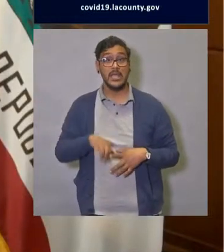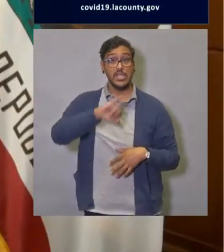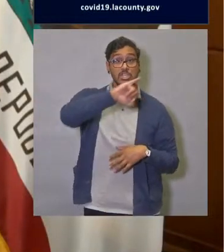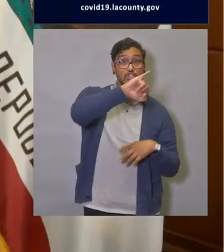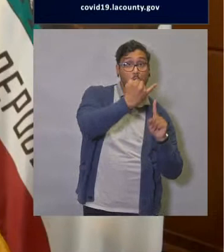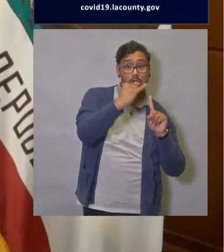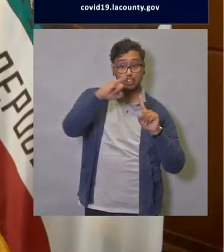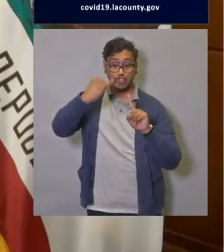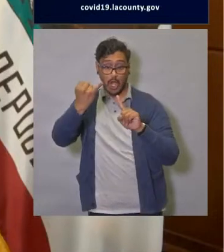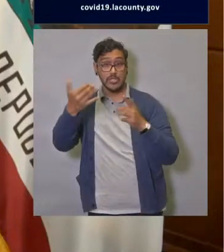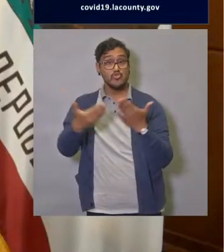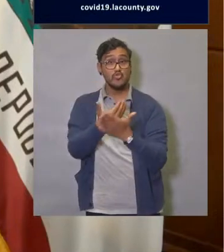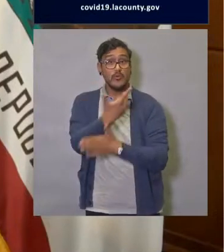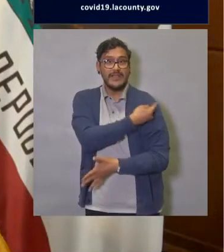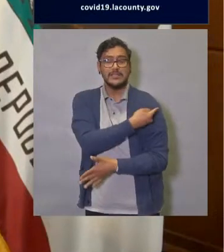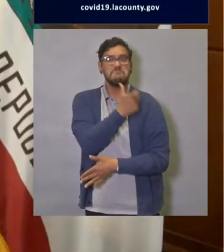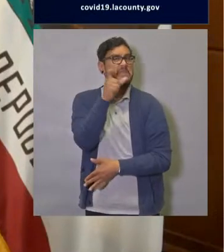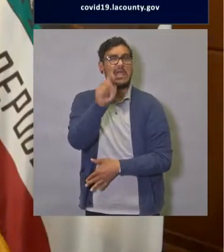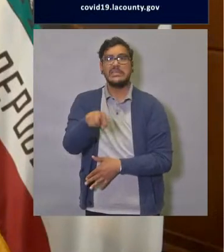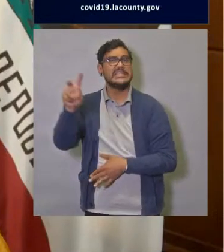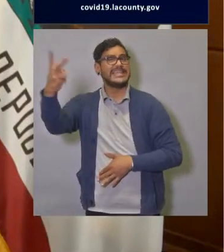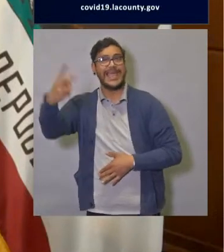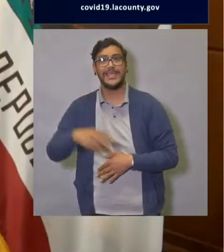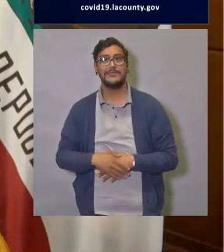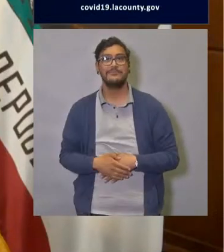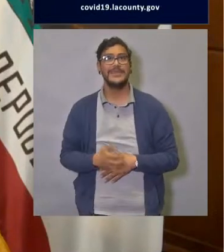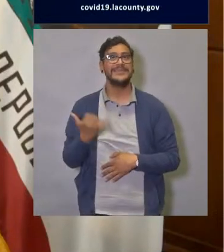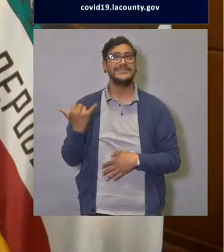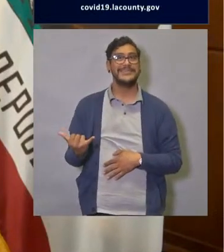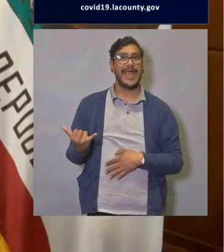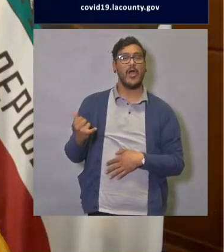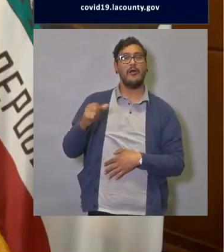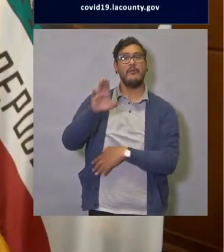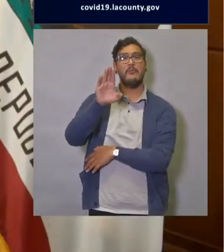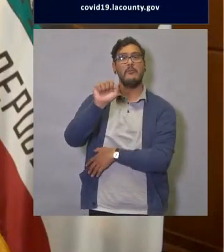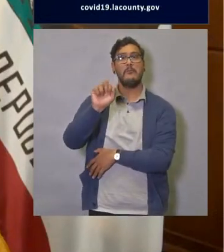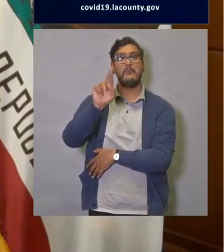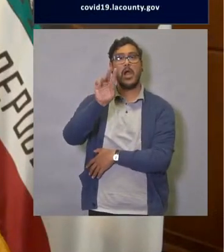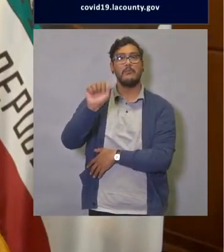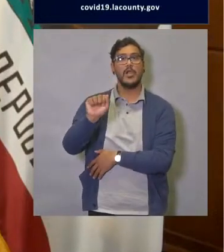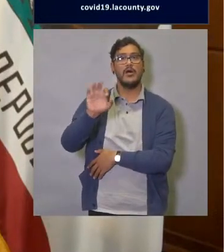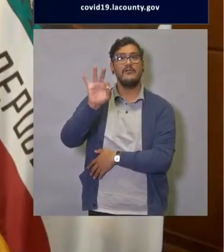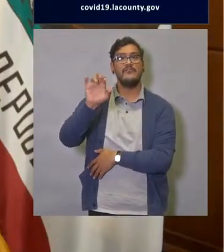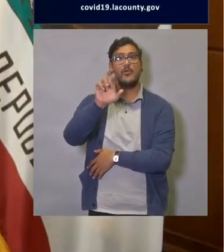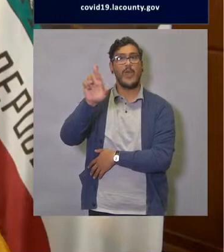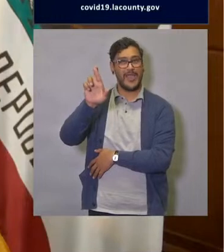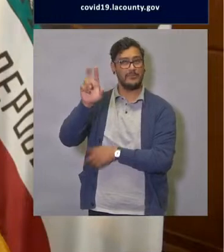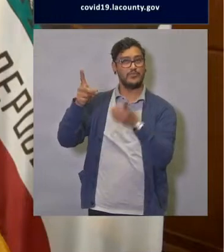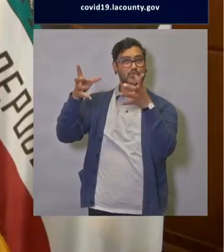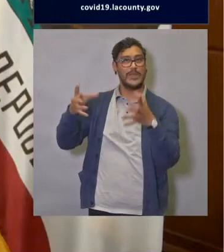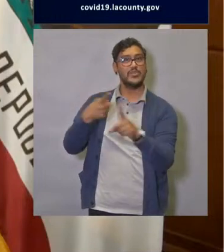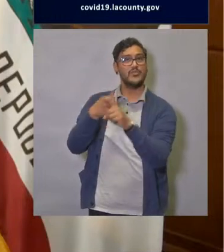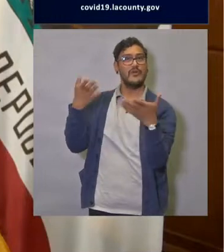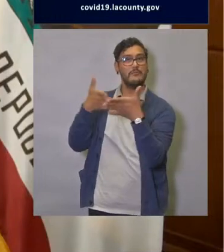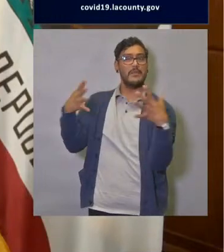seconds. Thank you, and now it's my honor to introduce Dr. Barbara Ferrer, our Director for Public Health.